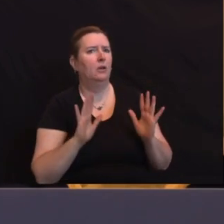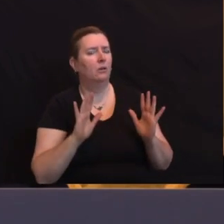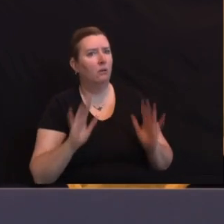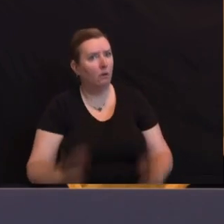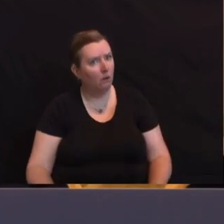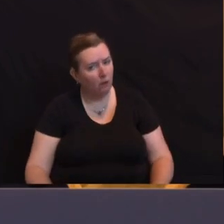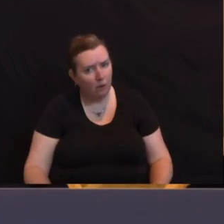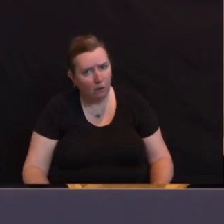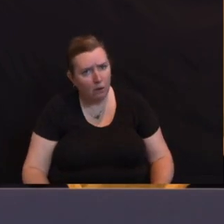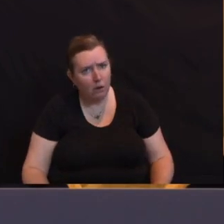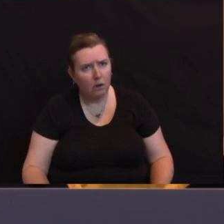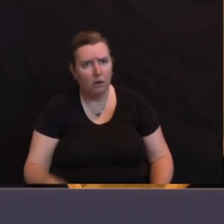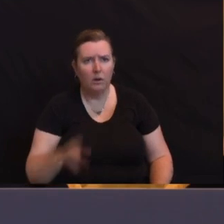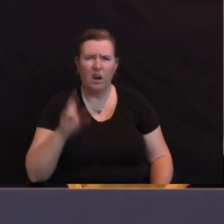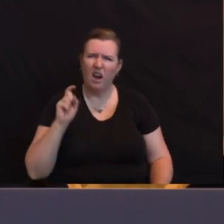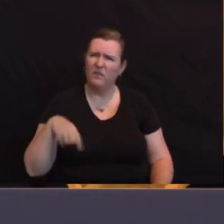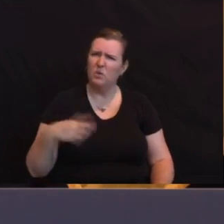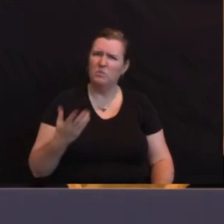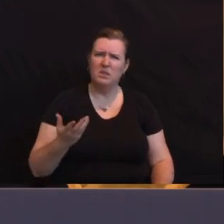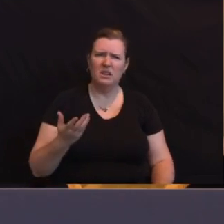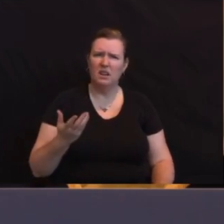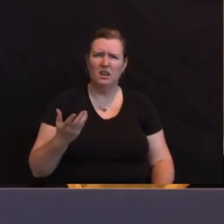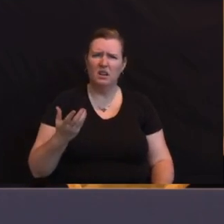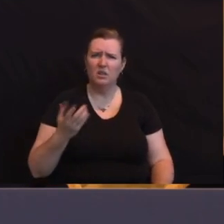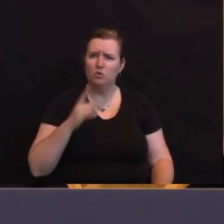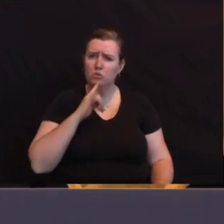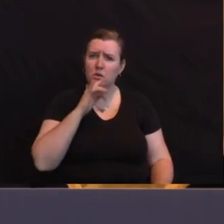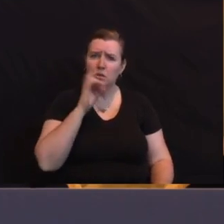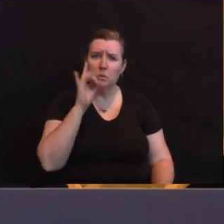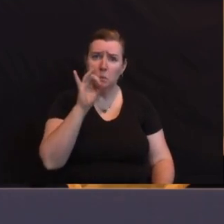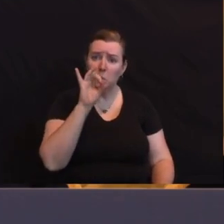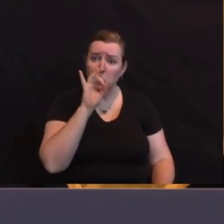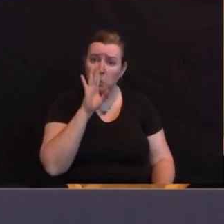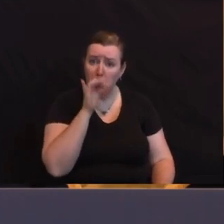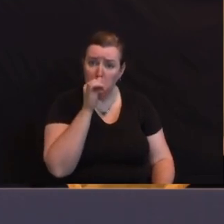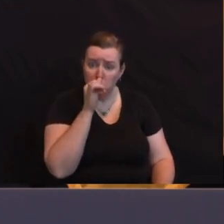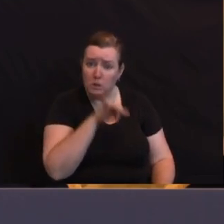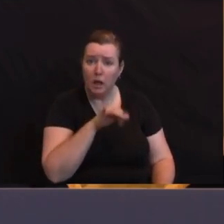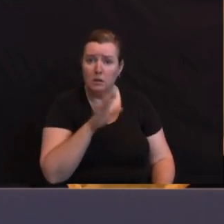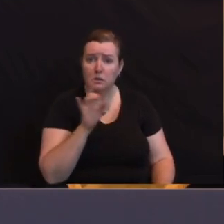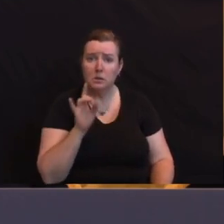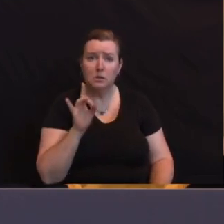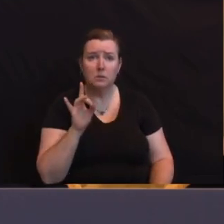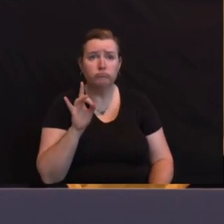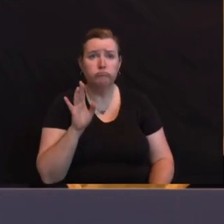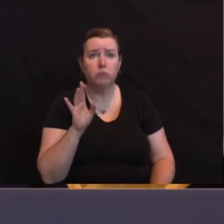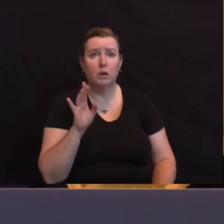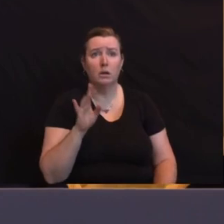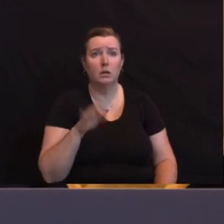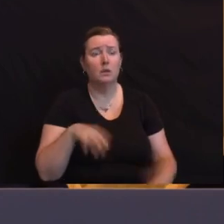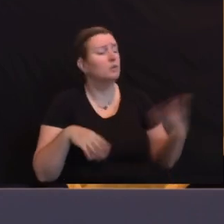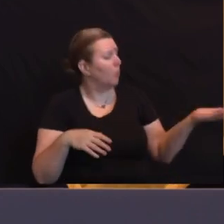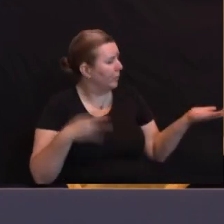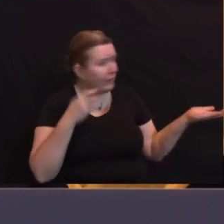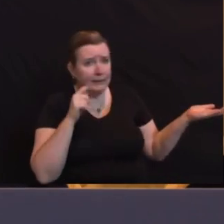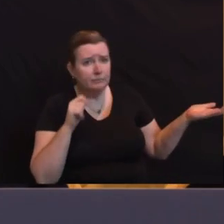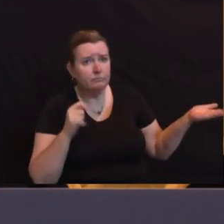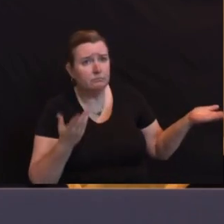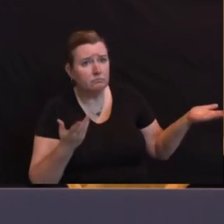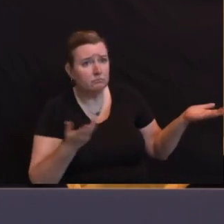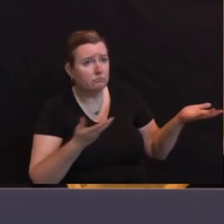And the better. This is just beyond the pale, at least from my perspective. And you've done an extraordinary job, as always. So, Pat, over to